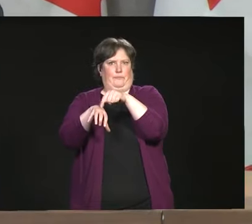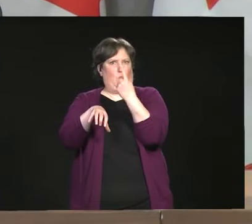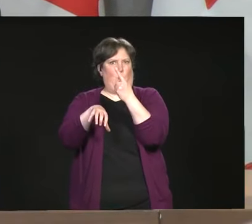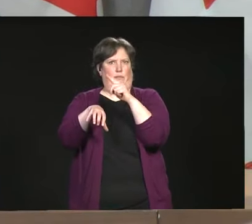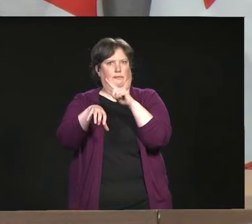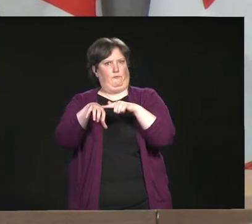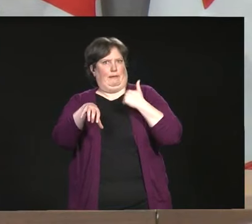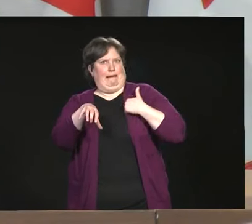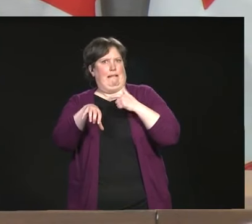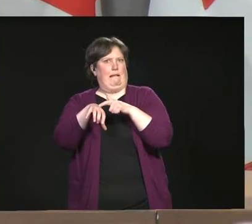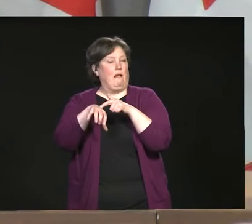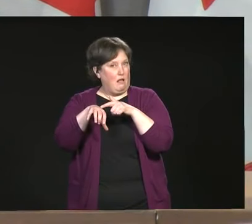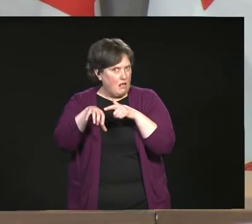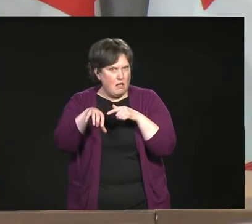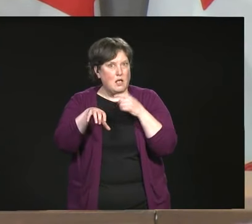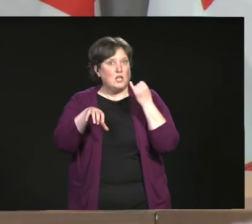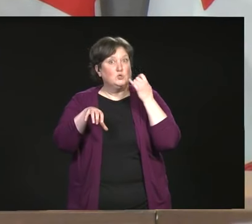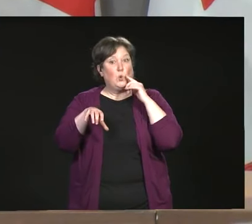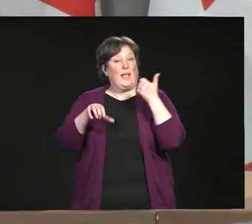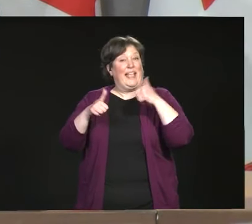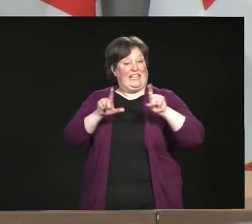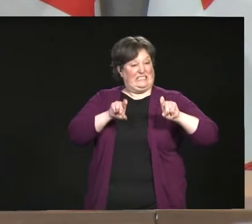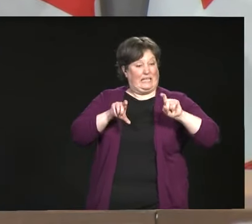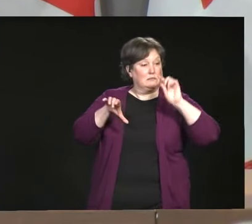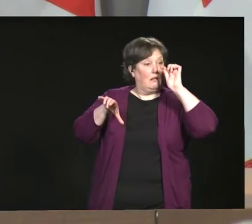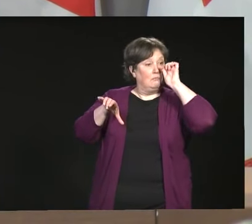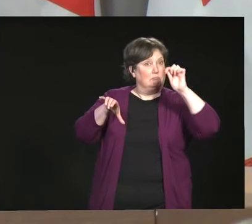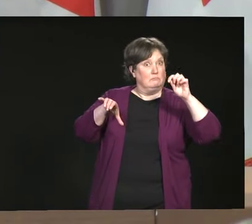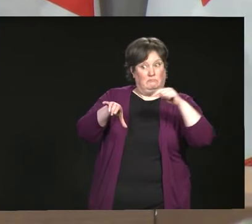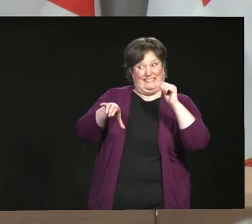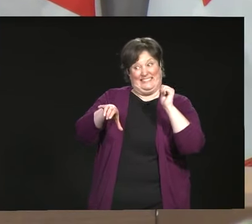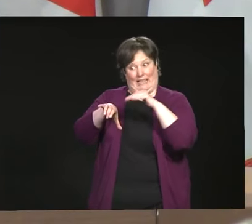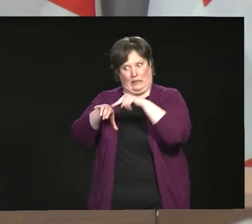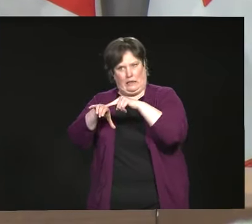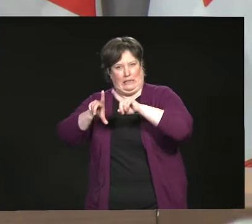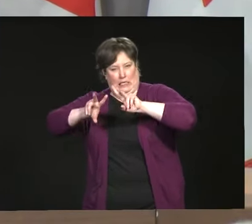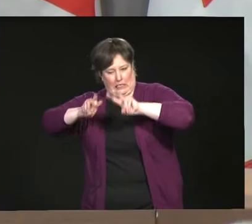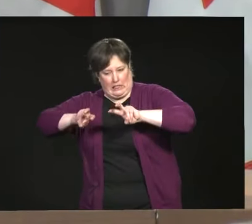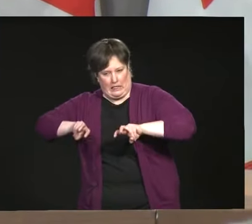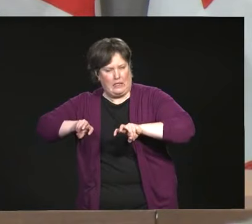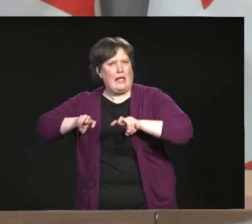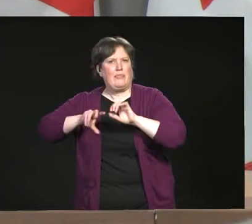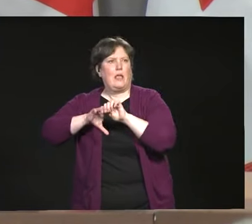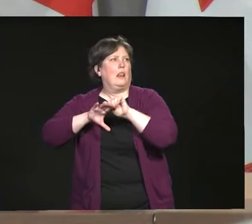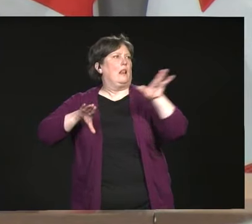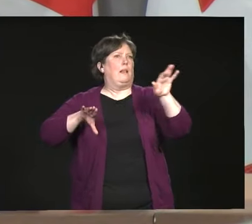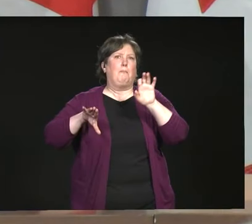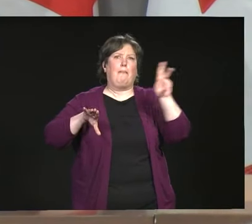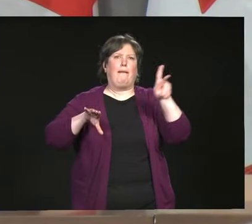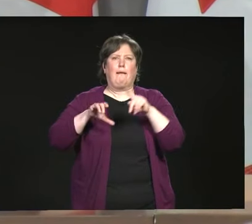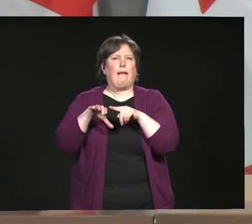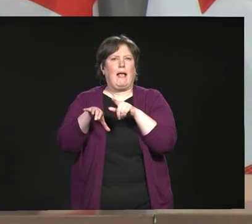provinces? And what is the current backlog of the samples to be tested at NML?